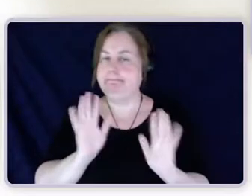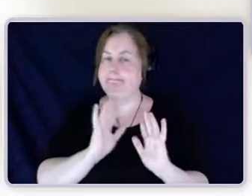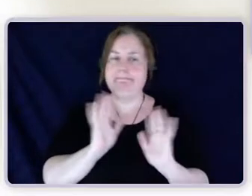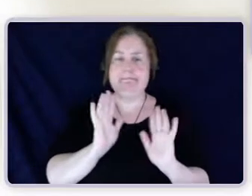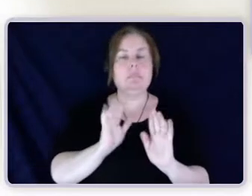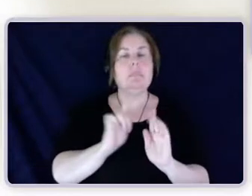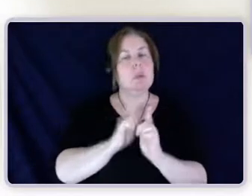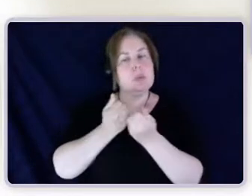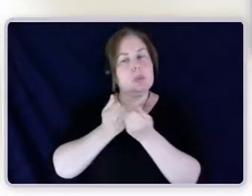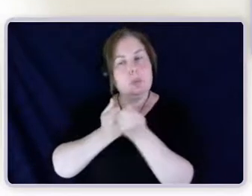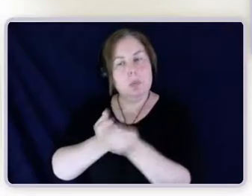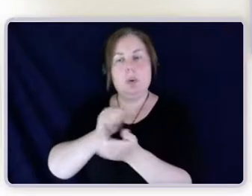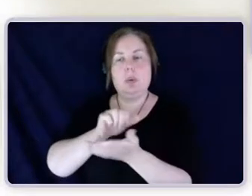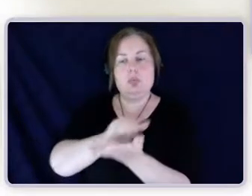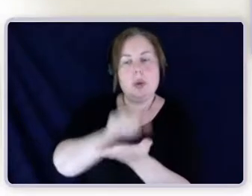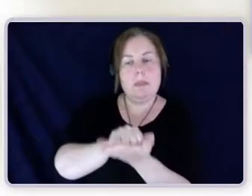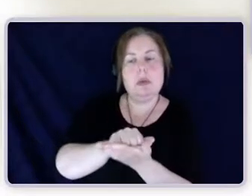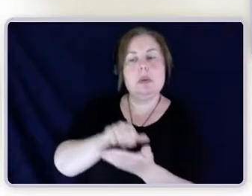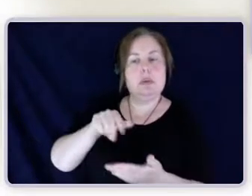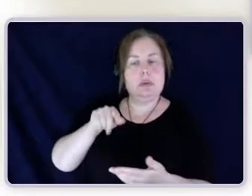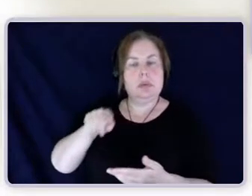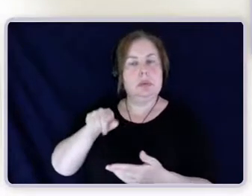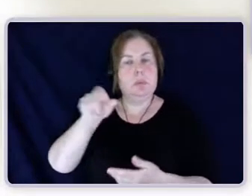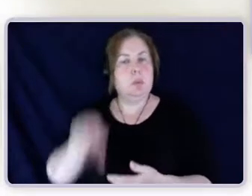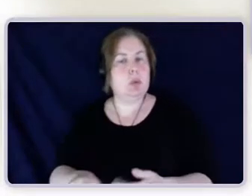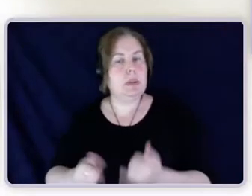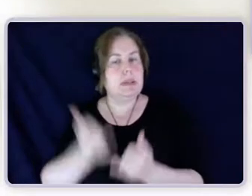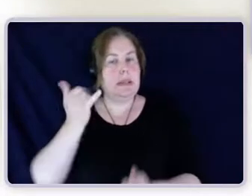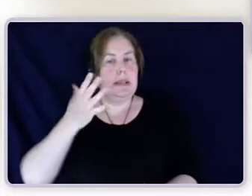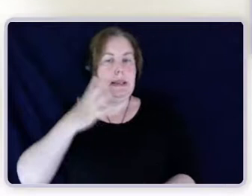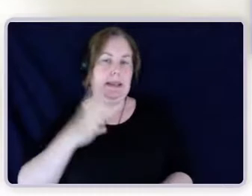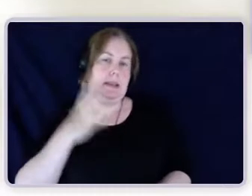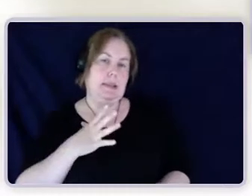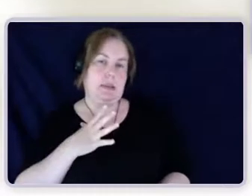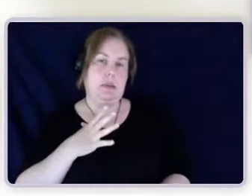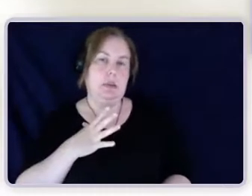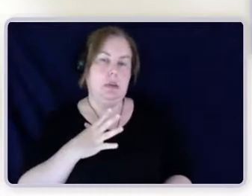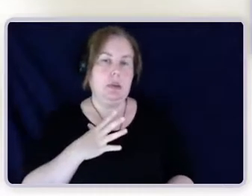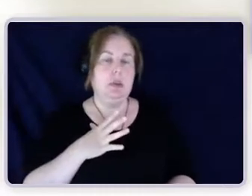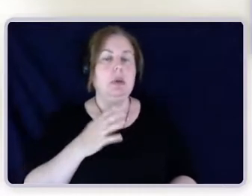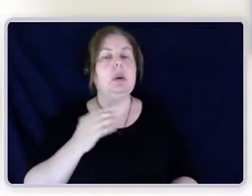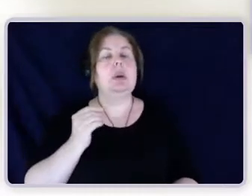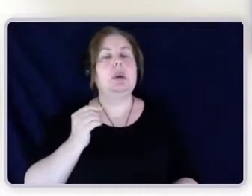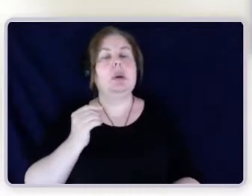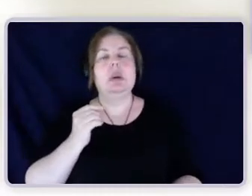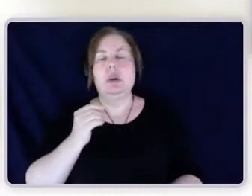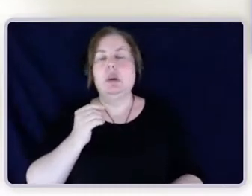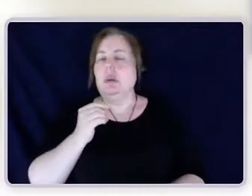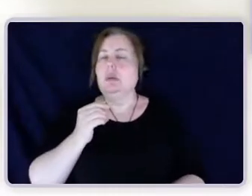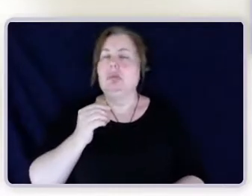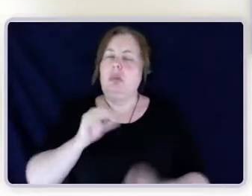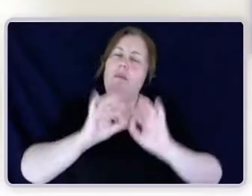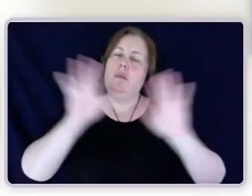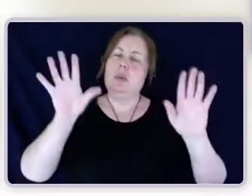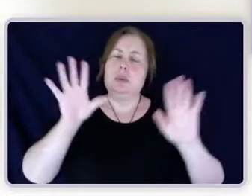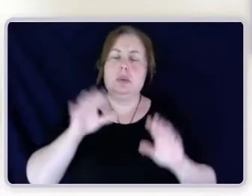appropriate to the supported person's needs. They obviously, goes without saying, they shouldn't assist the person